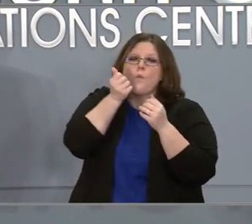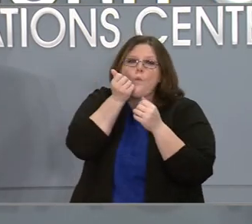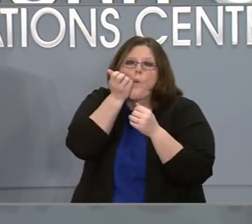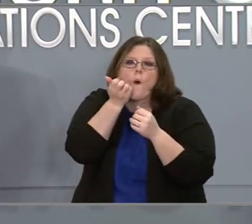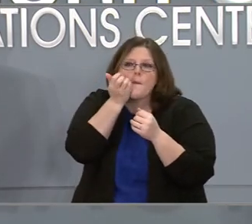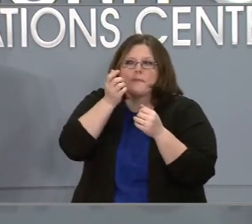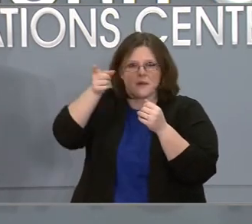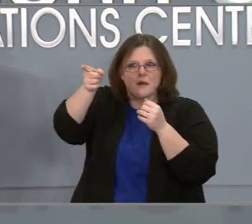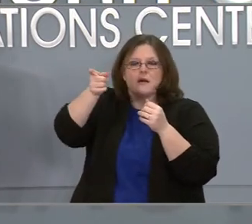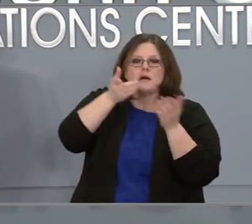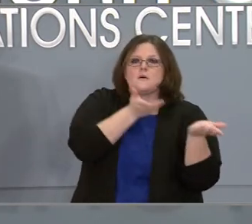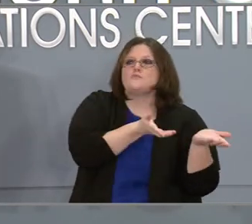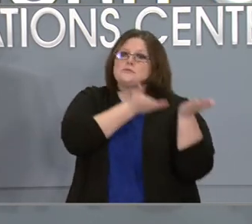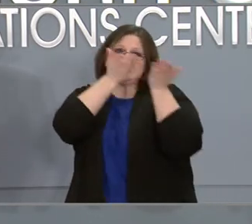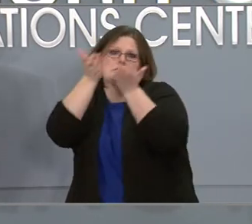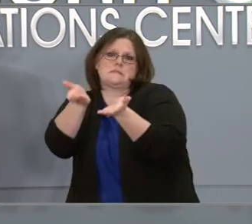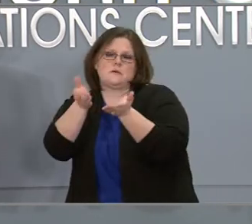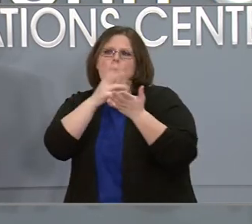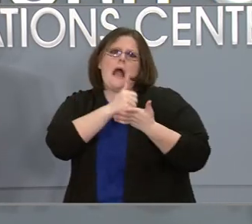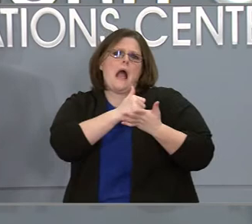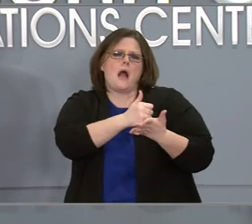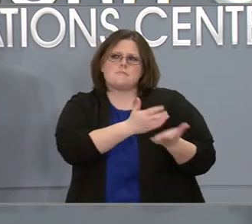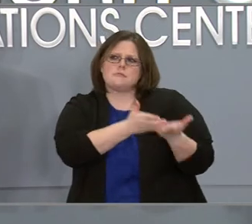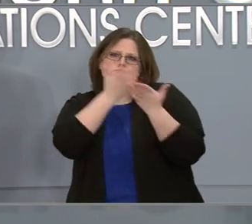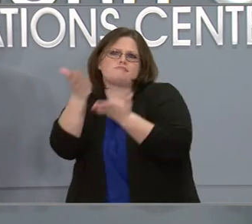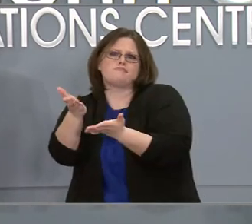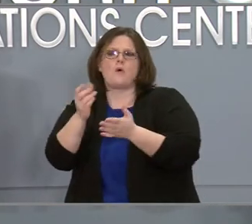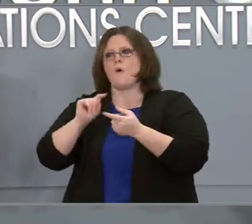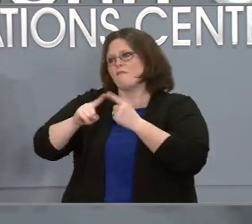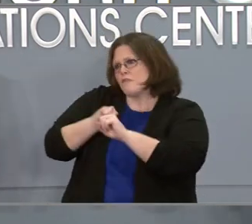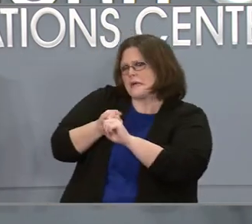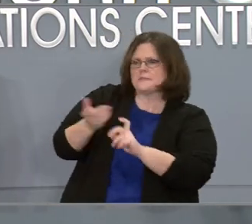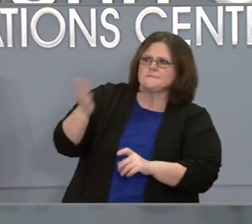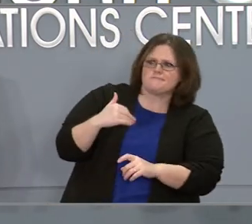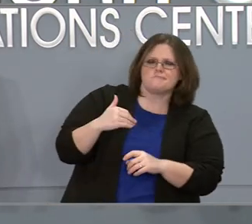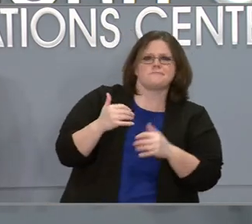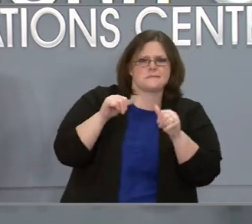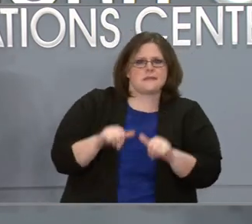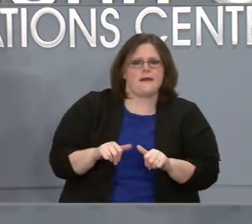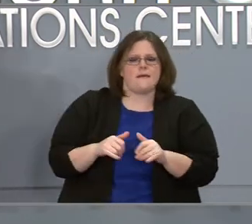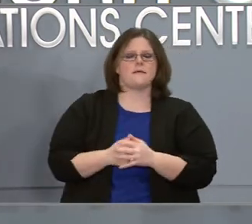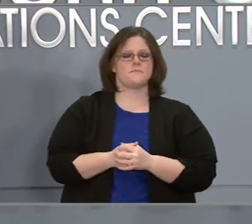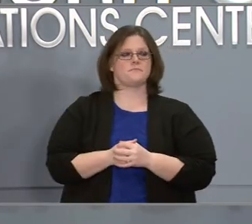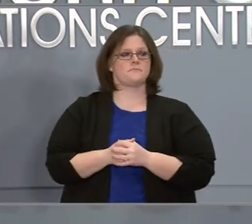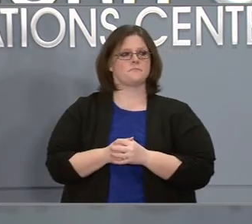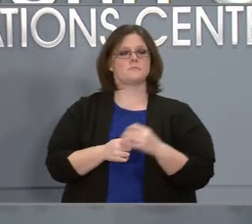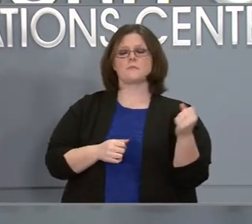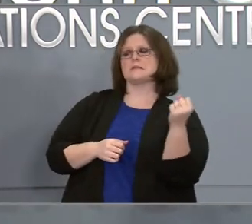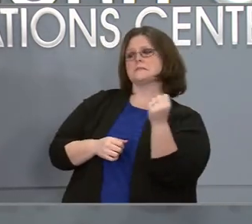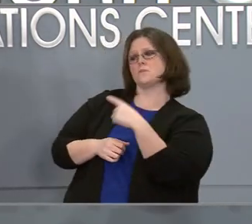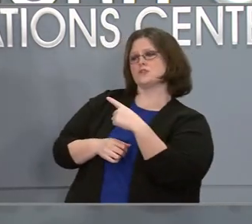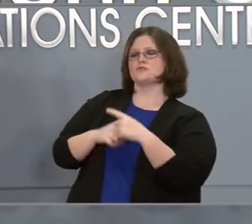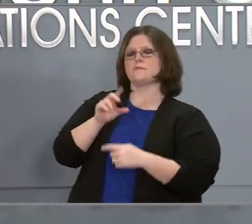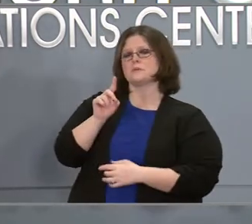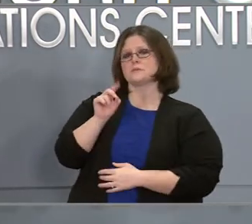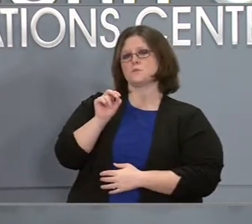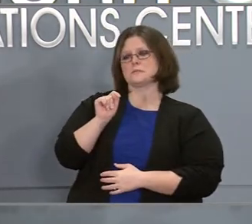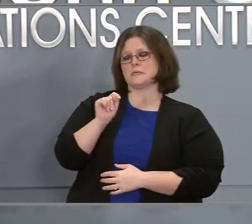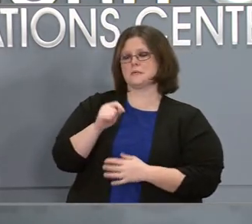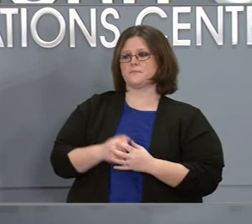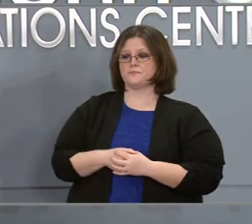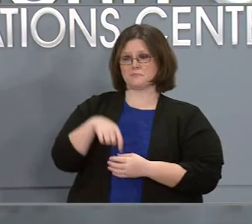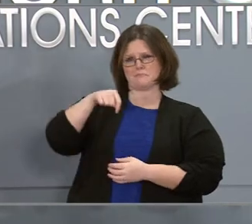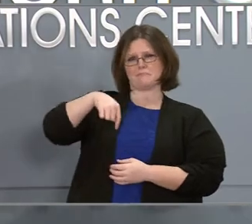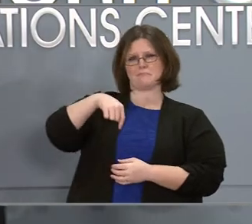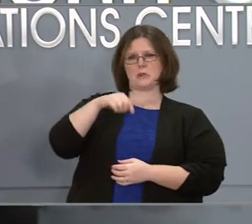taken to a friend's house. Okay, and just a quick question for Secretary of DOT. The areas around here, maybe